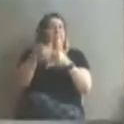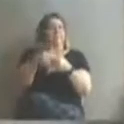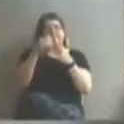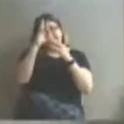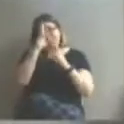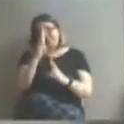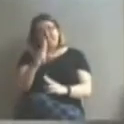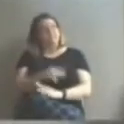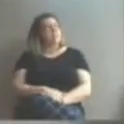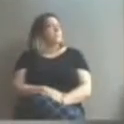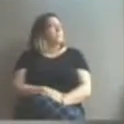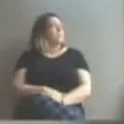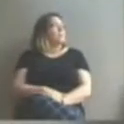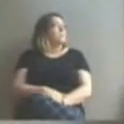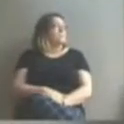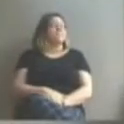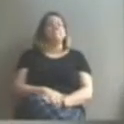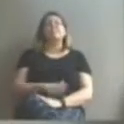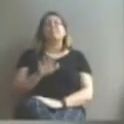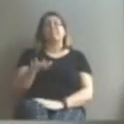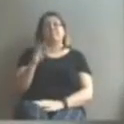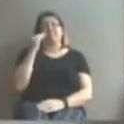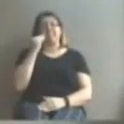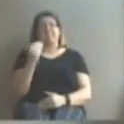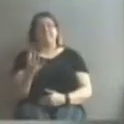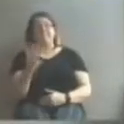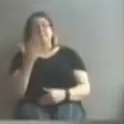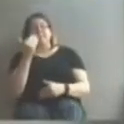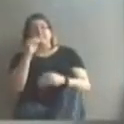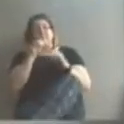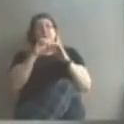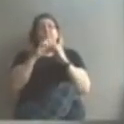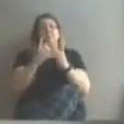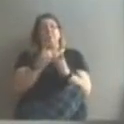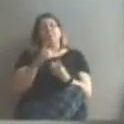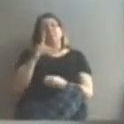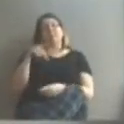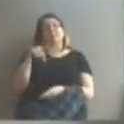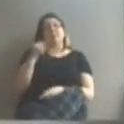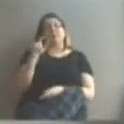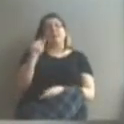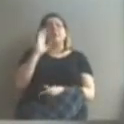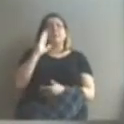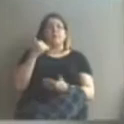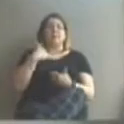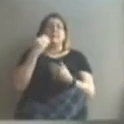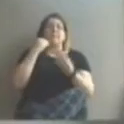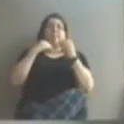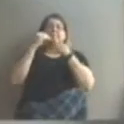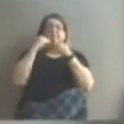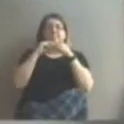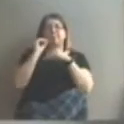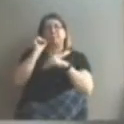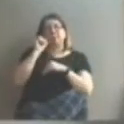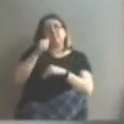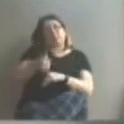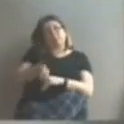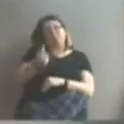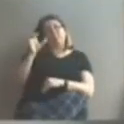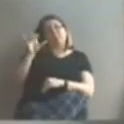Robinson. And just as FYI to everyone, the 15th District PTA will have a banquet dinner tomorrow, and